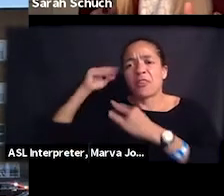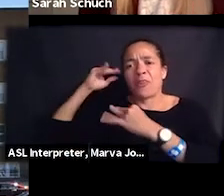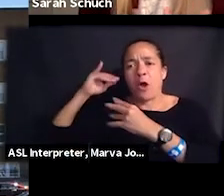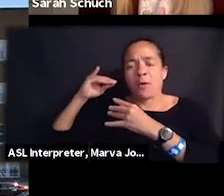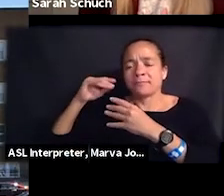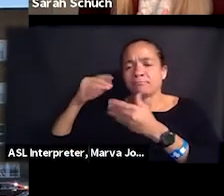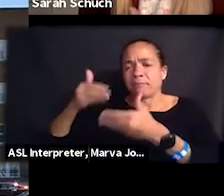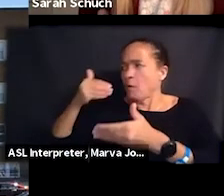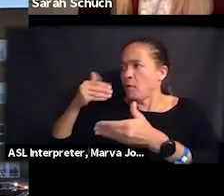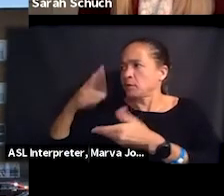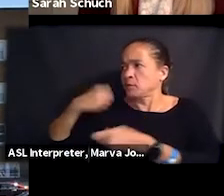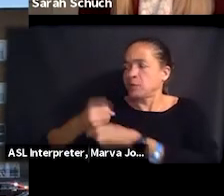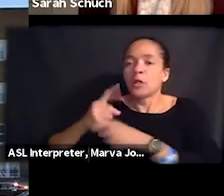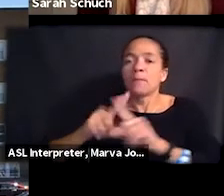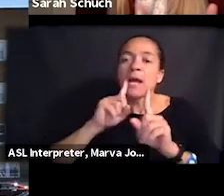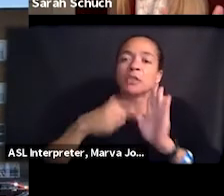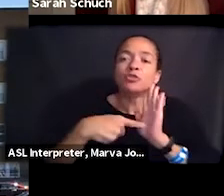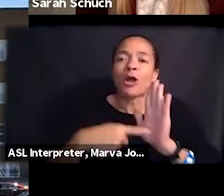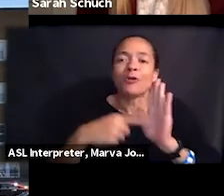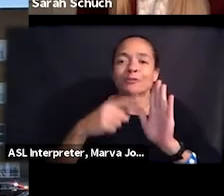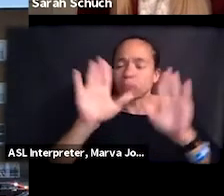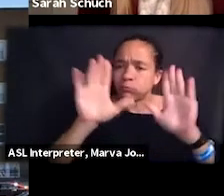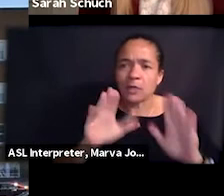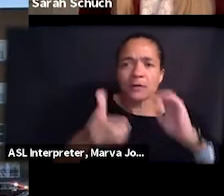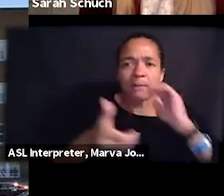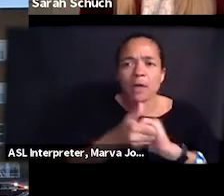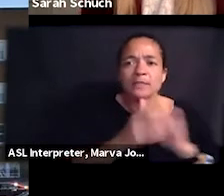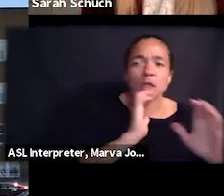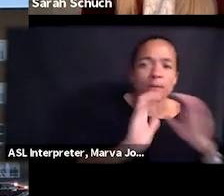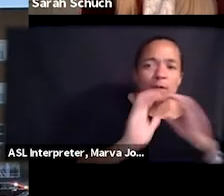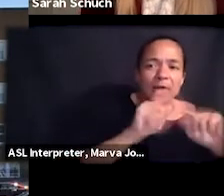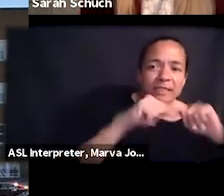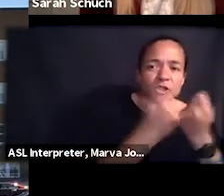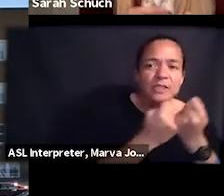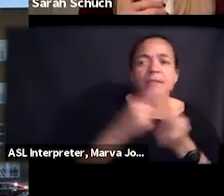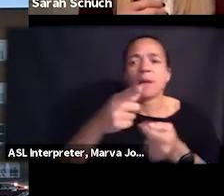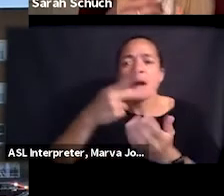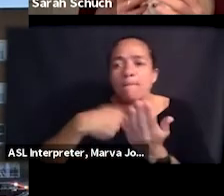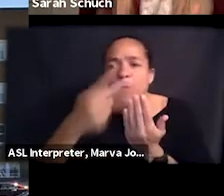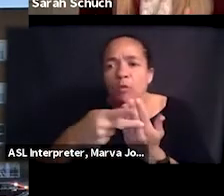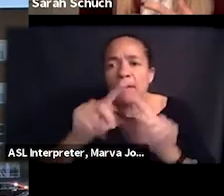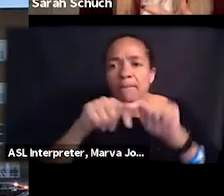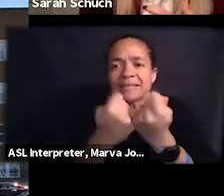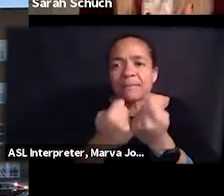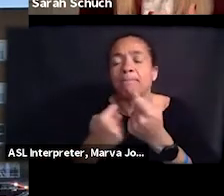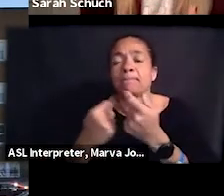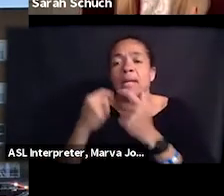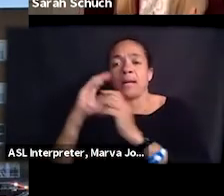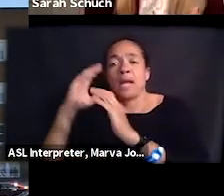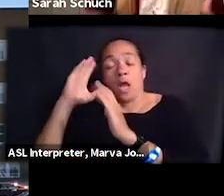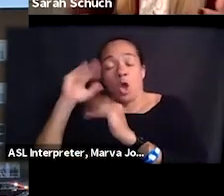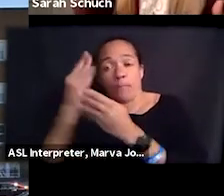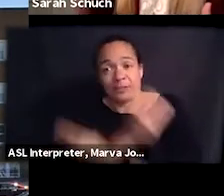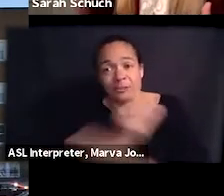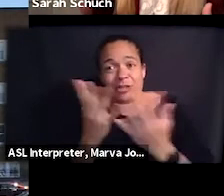it really showcases a great partnership between our communications team and our program team. And what we're hoping to share with you today